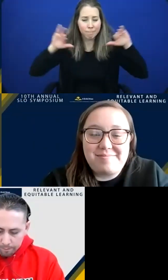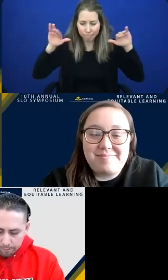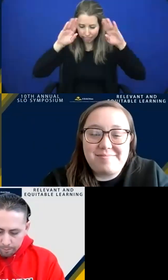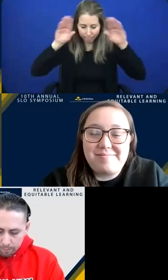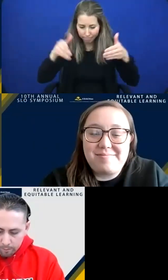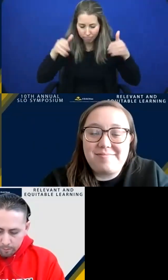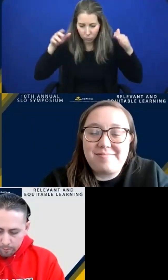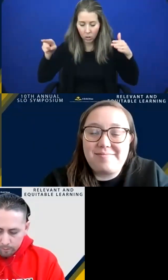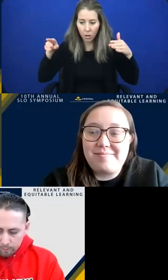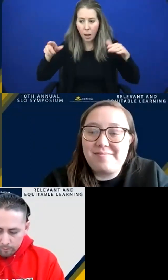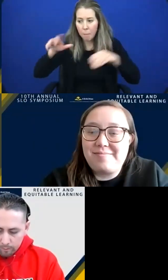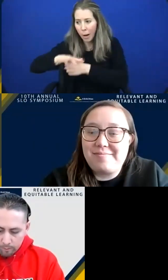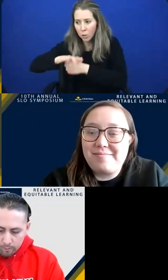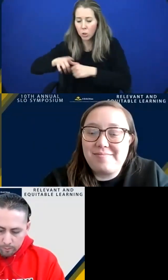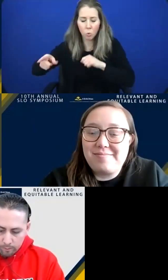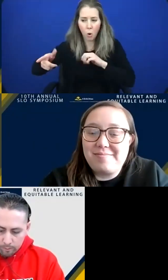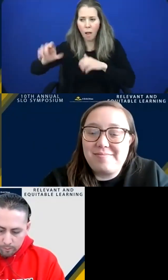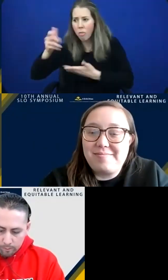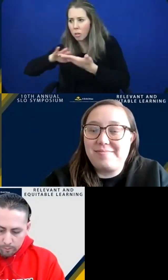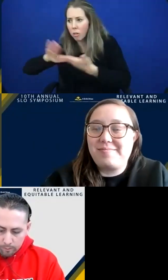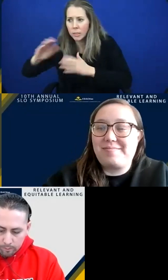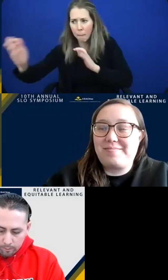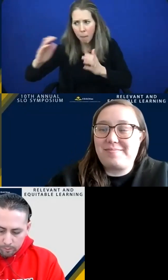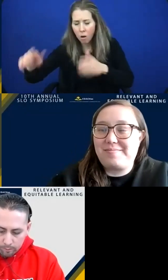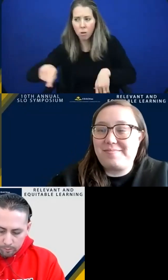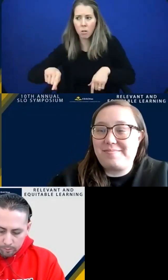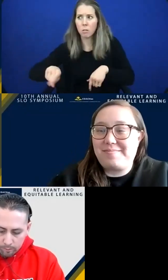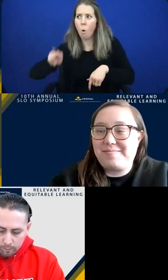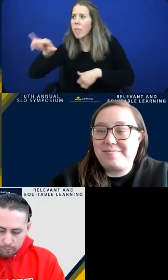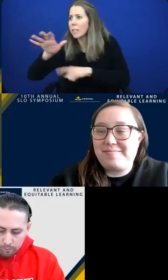that's comparing ourselves to other institutions, whether that's trends.